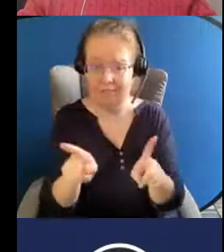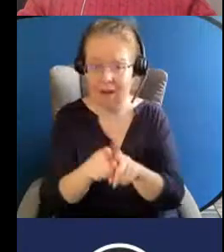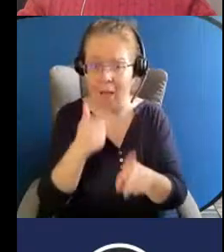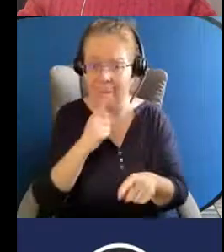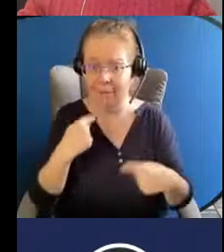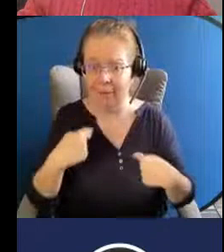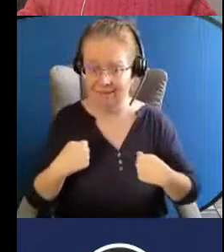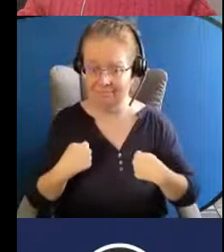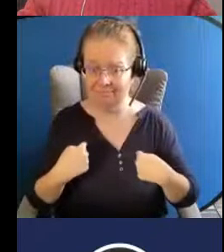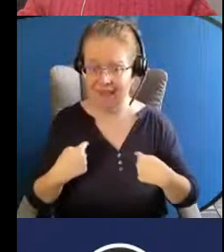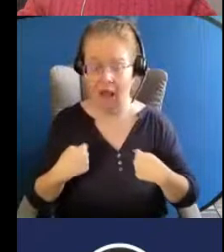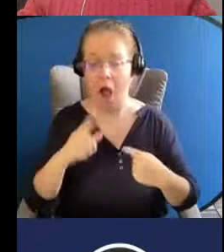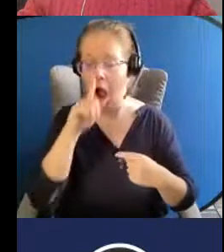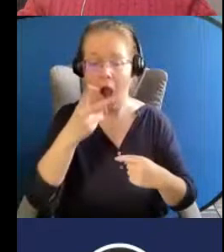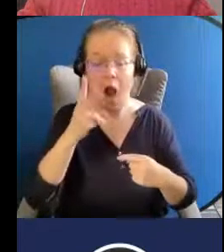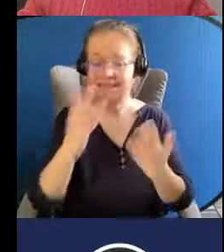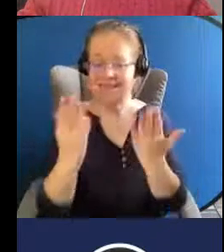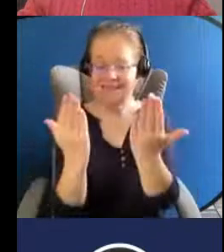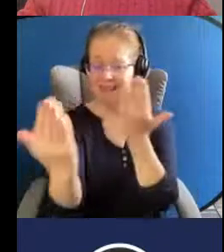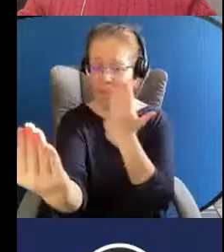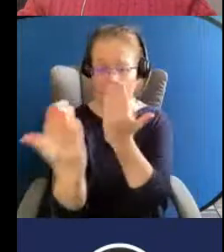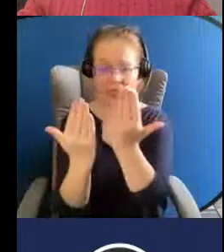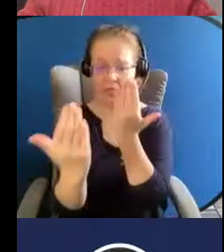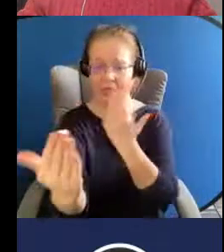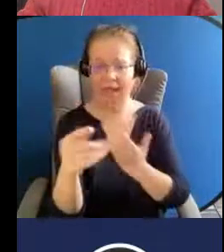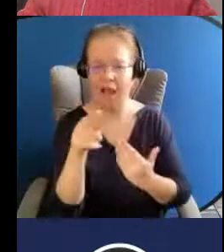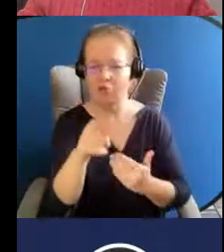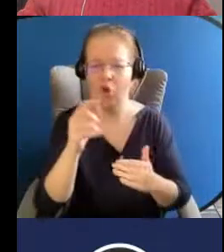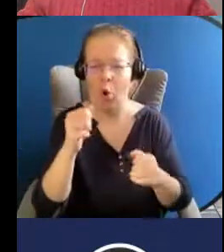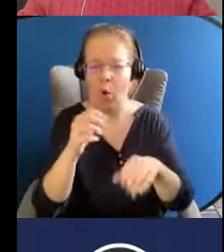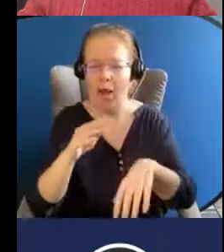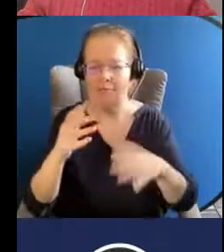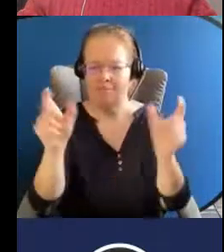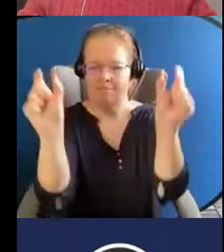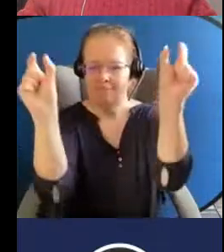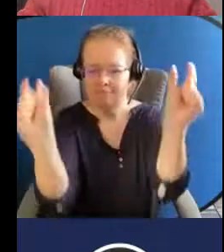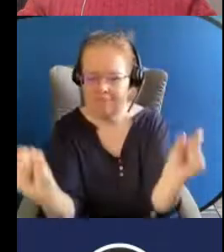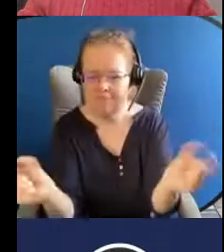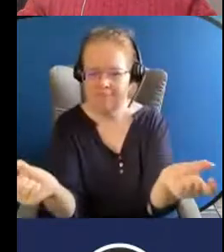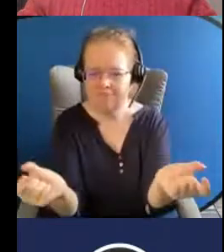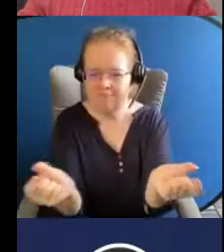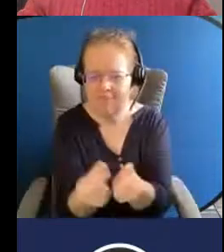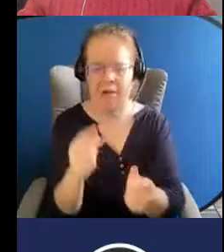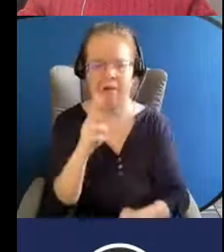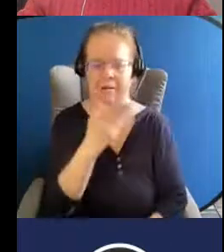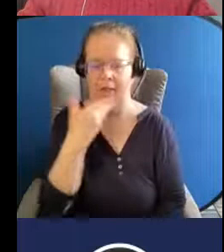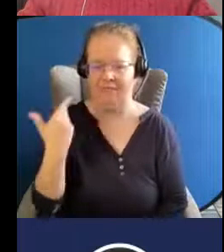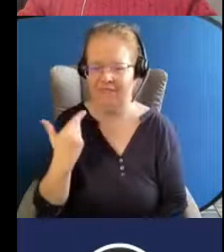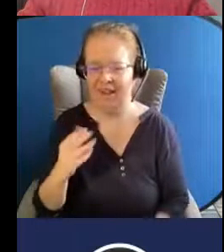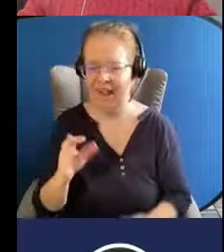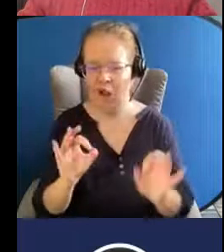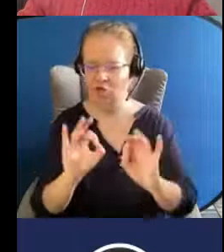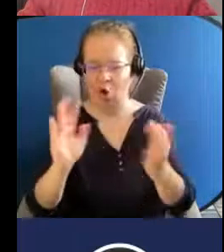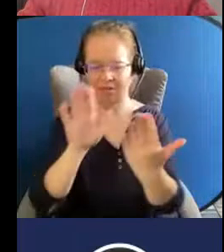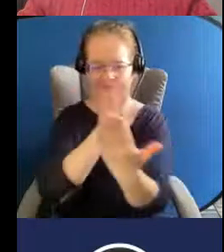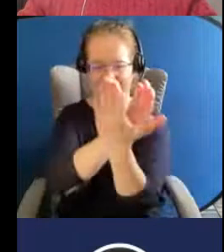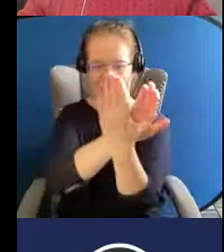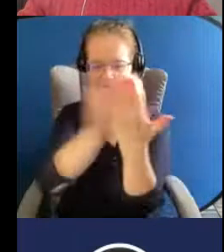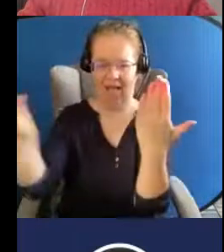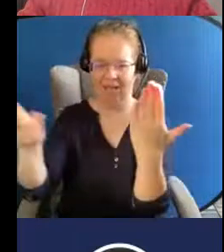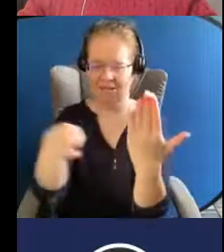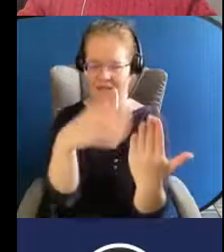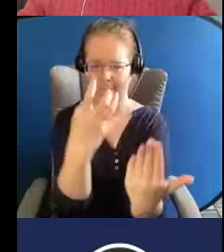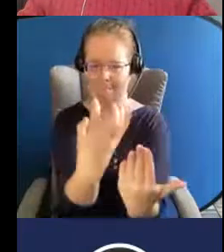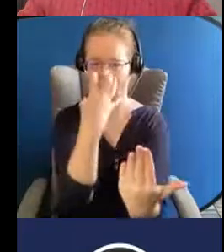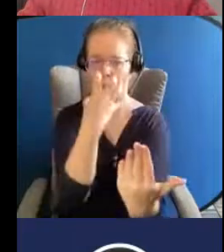have almost no depth perception. And so these nice thick lines where it doesn't look so flat, it makes it so much easier